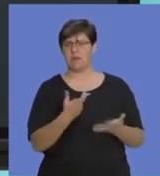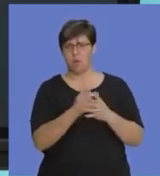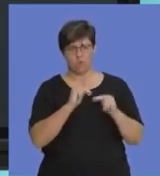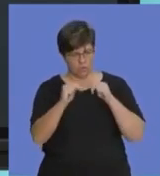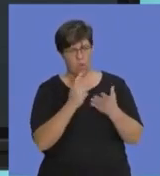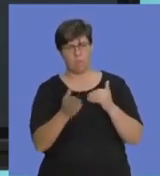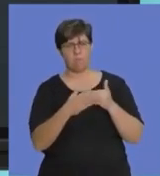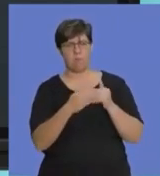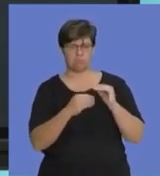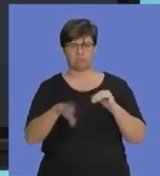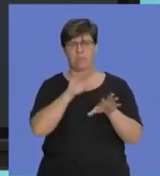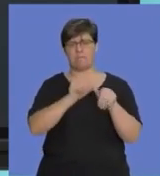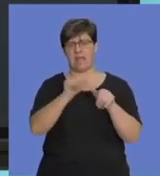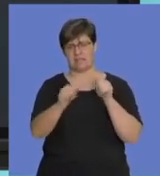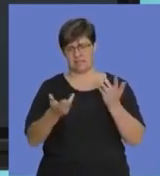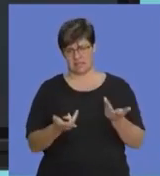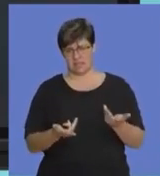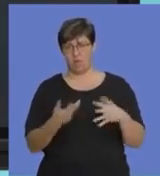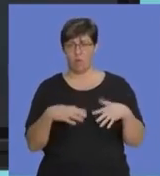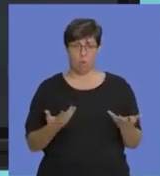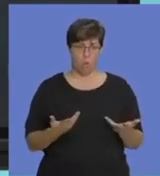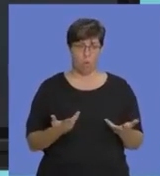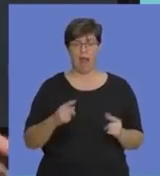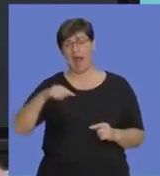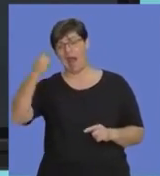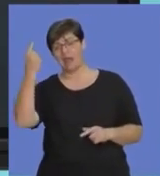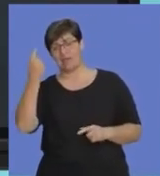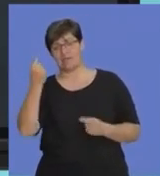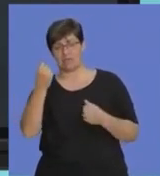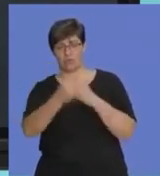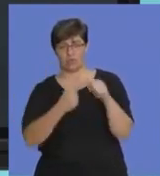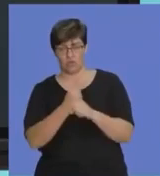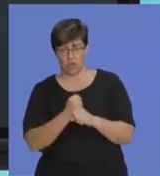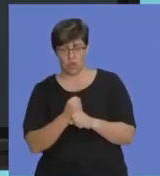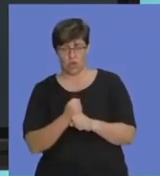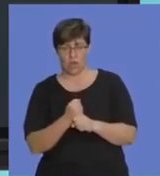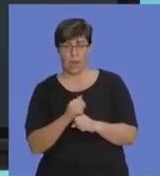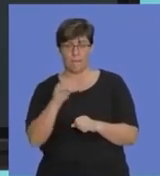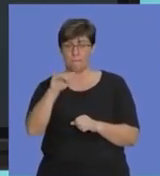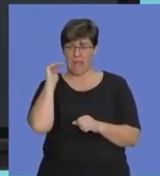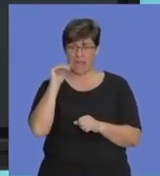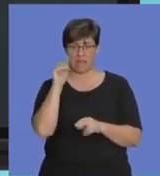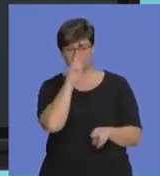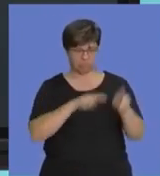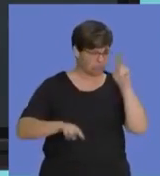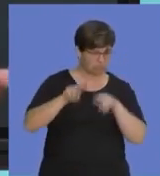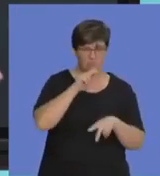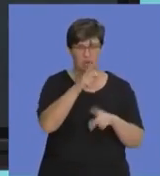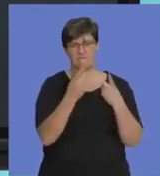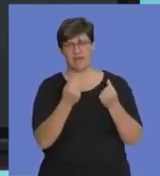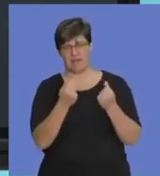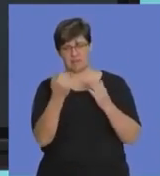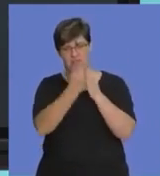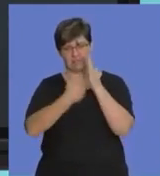loyal customer. Can we now negotiate what is happening here? Or maybe another financial year that takes place, you know that